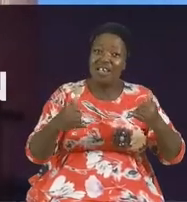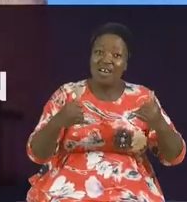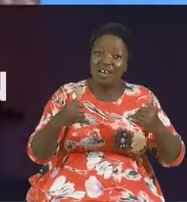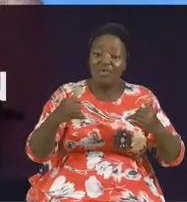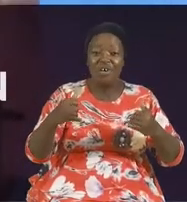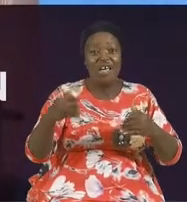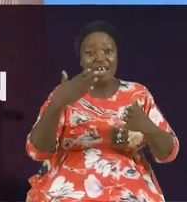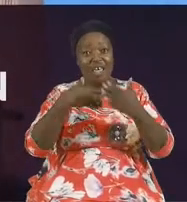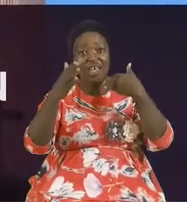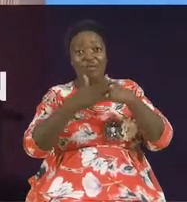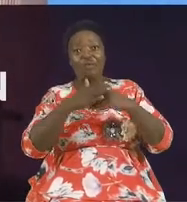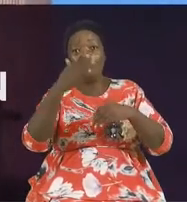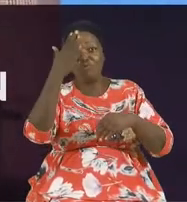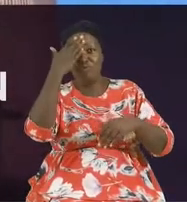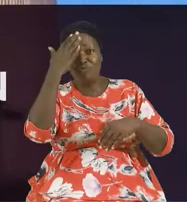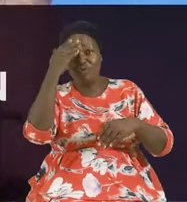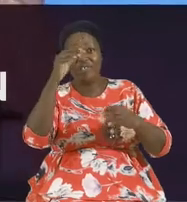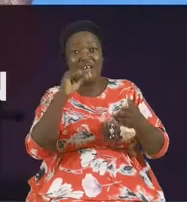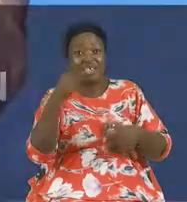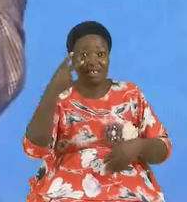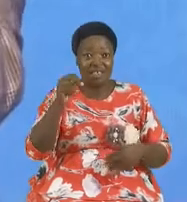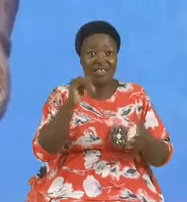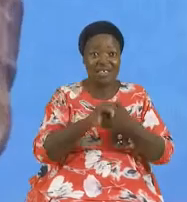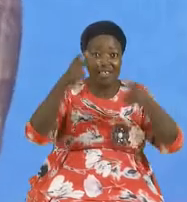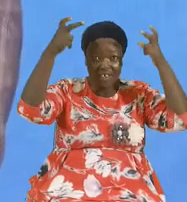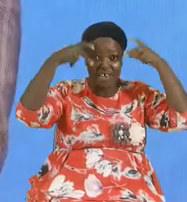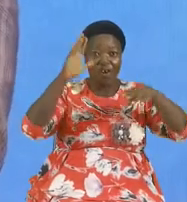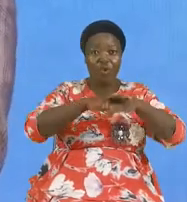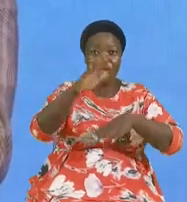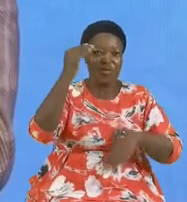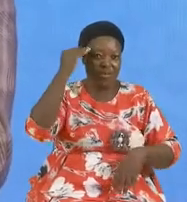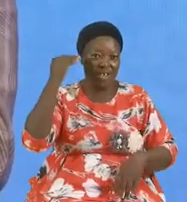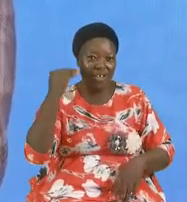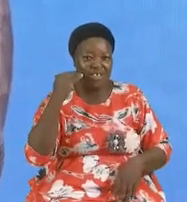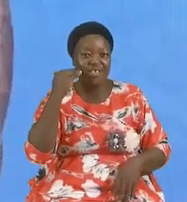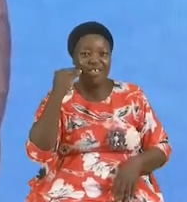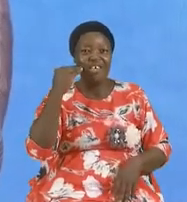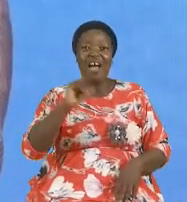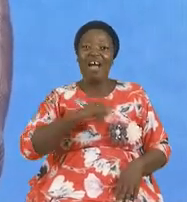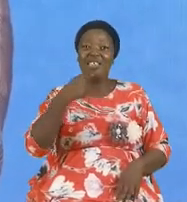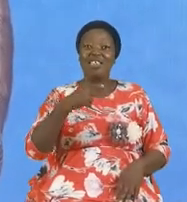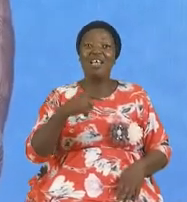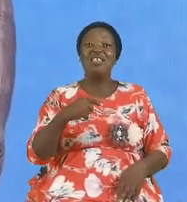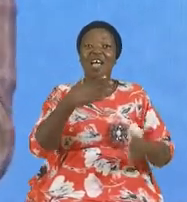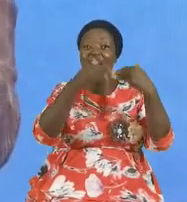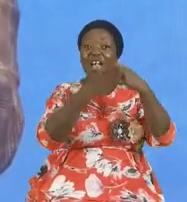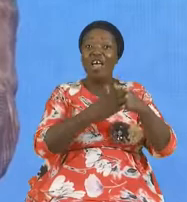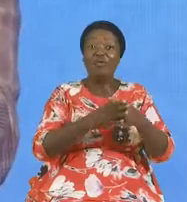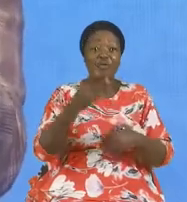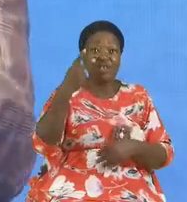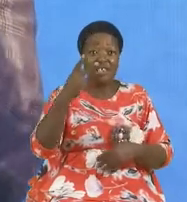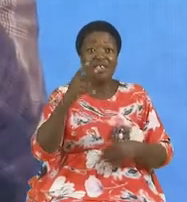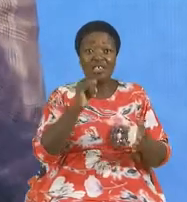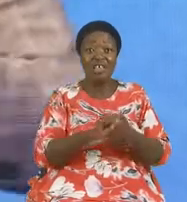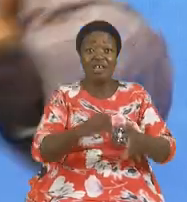incorruptible, incorruptible crown. Now heaven recognizes crown on your head. I said